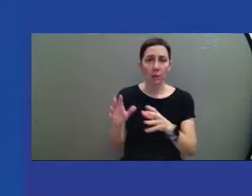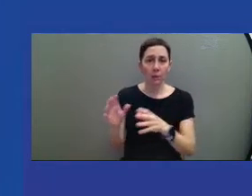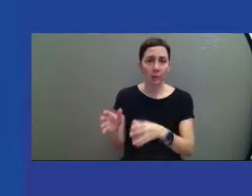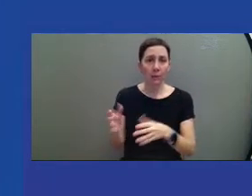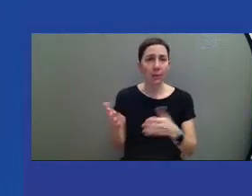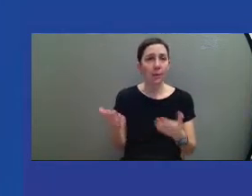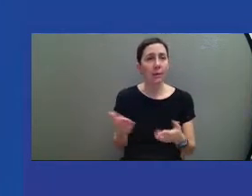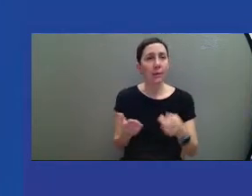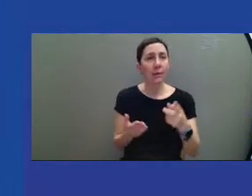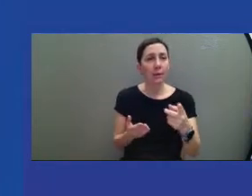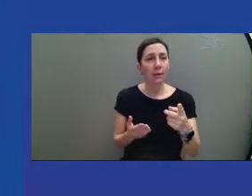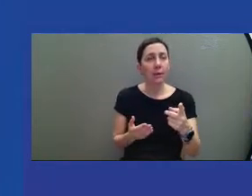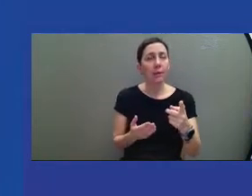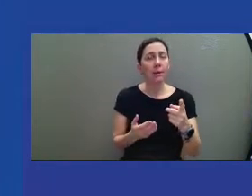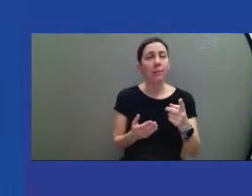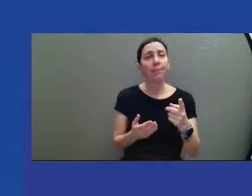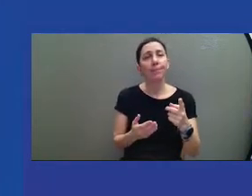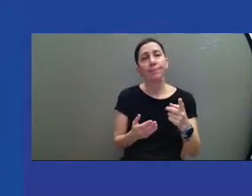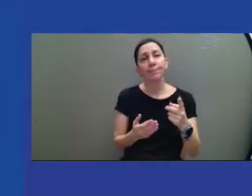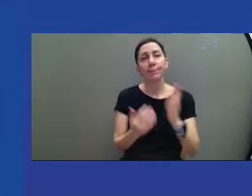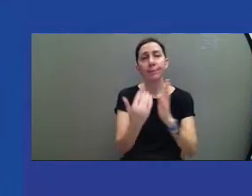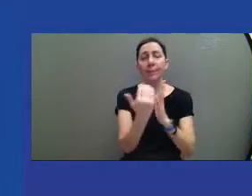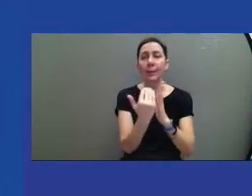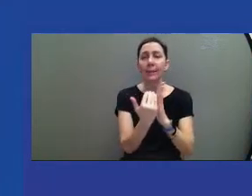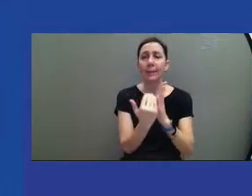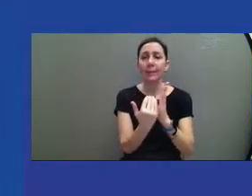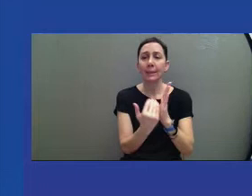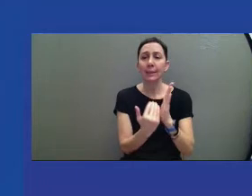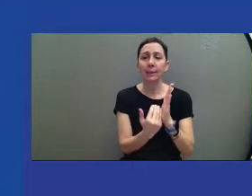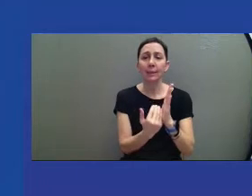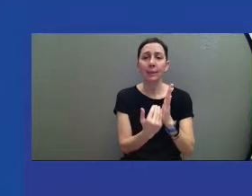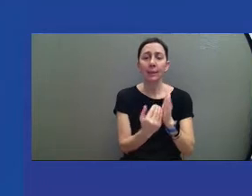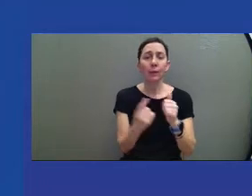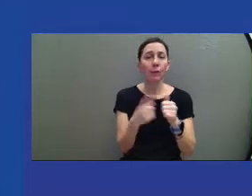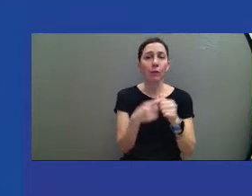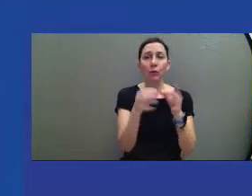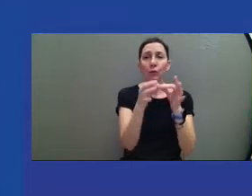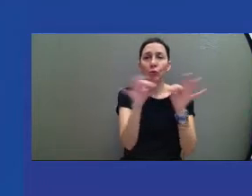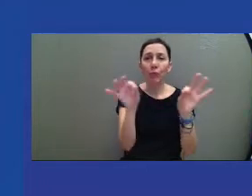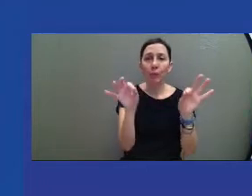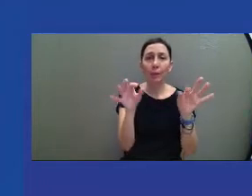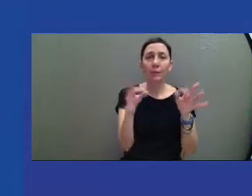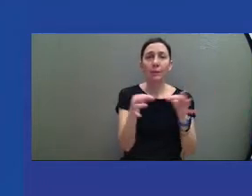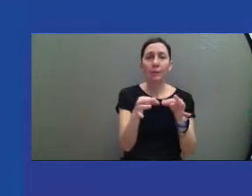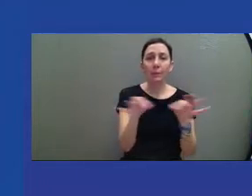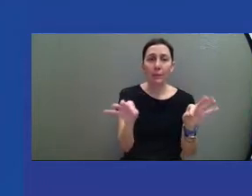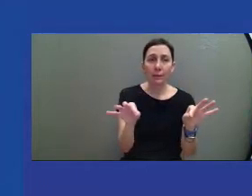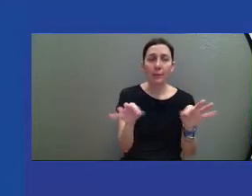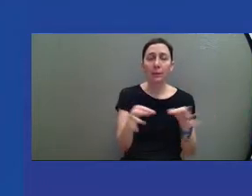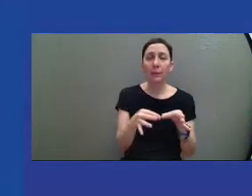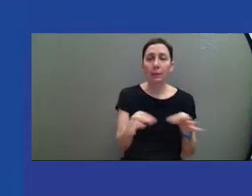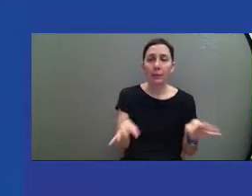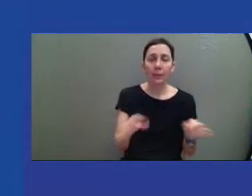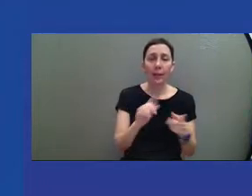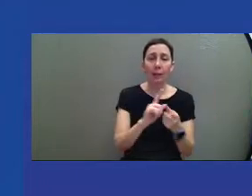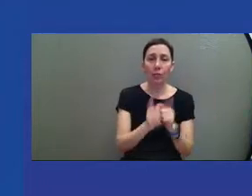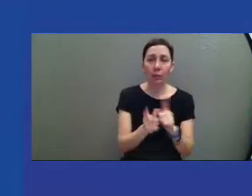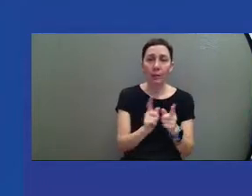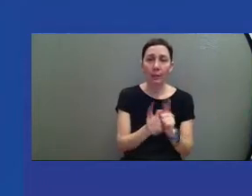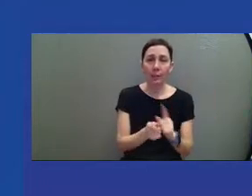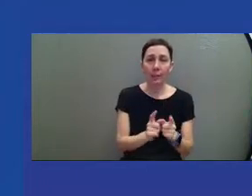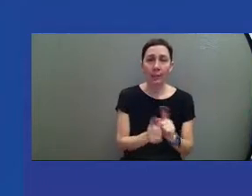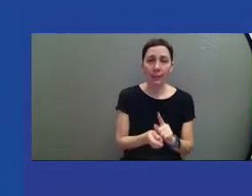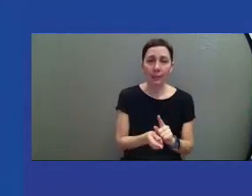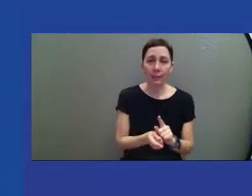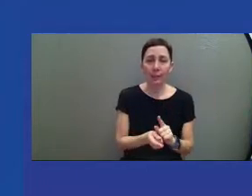is just sort of identifying the initial phrases, the olelo no i'aus, and then the translations. And we did a